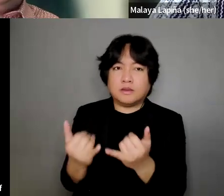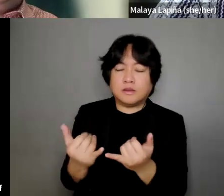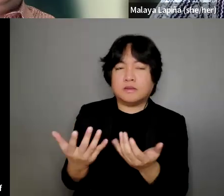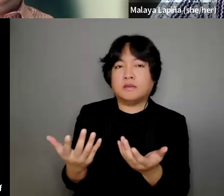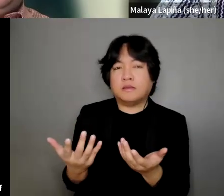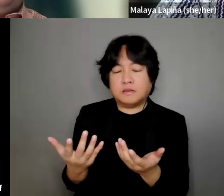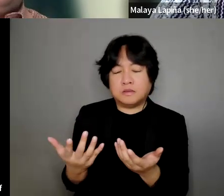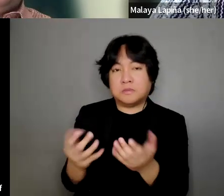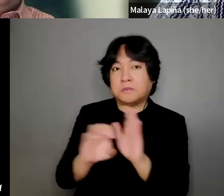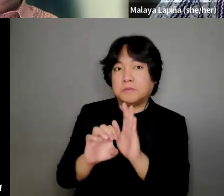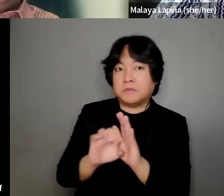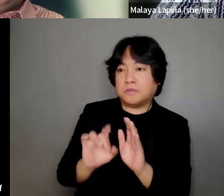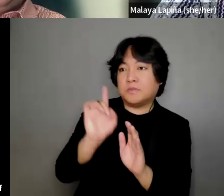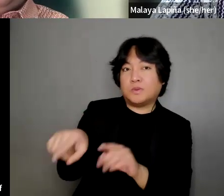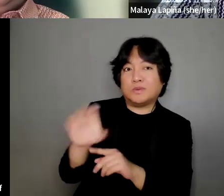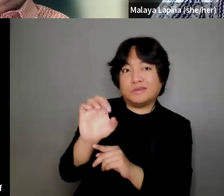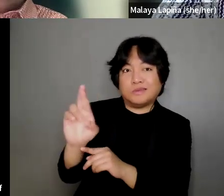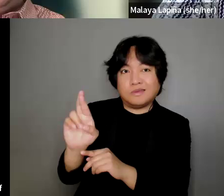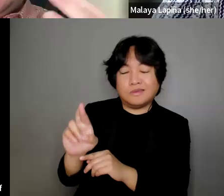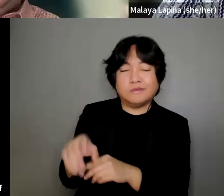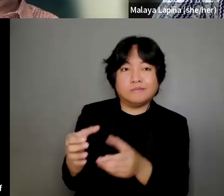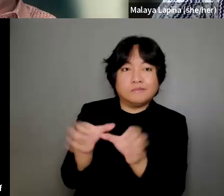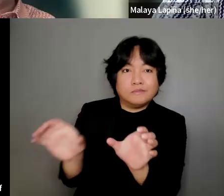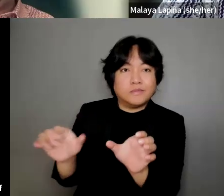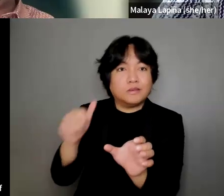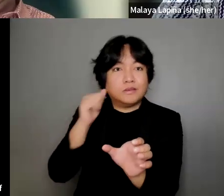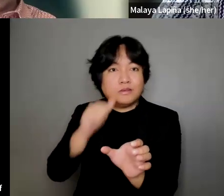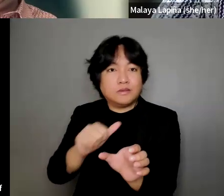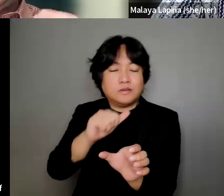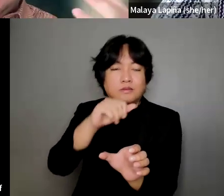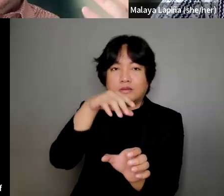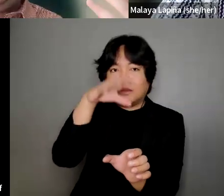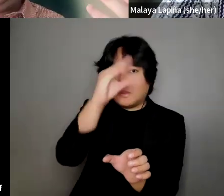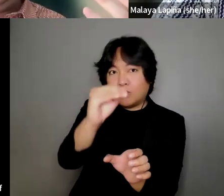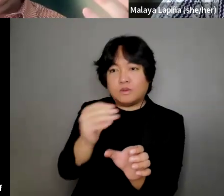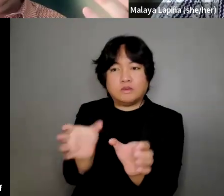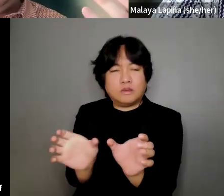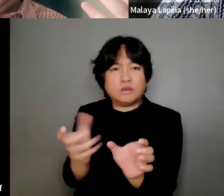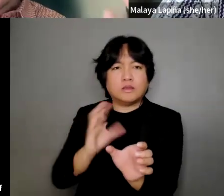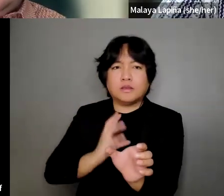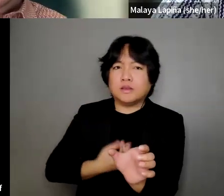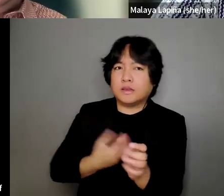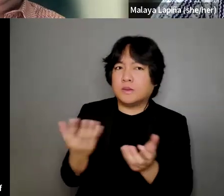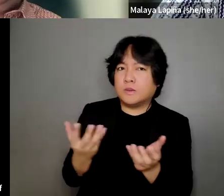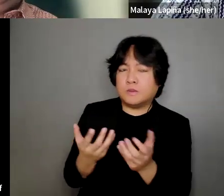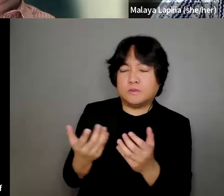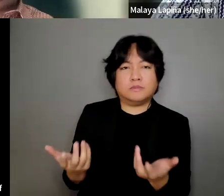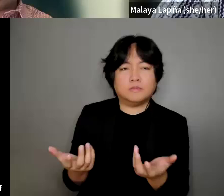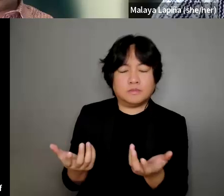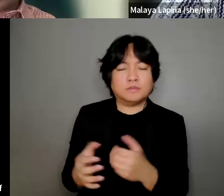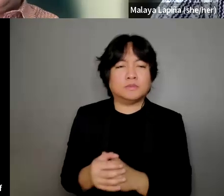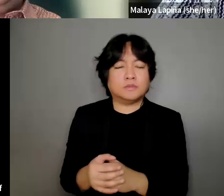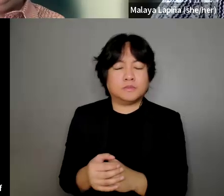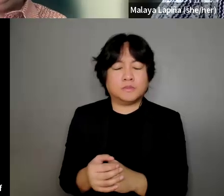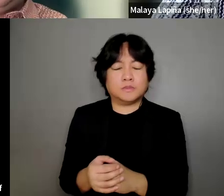bathroom, no, even the seemingly mundane experiences, the trans critique of